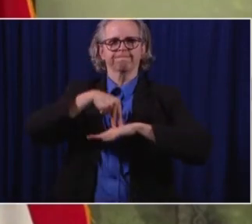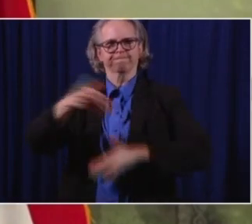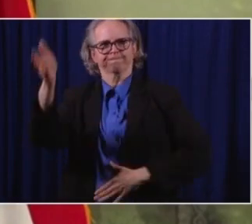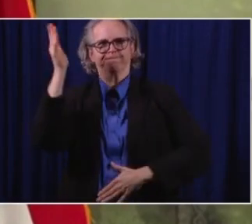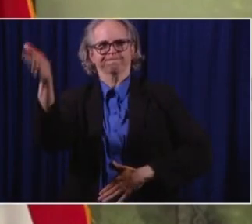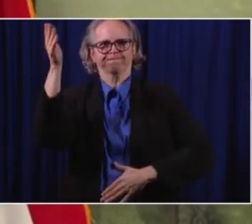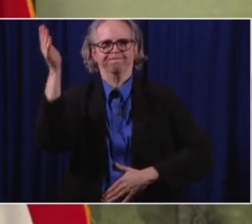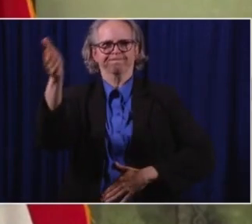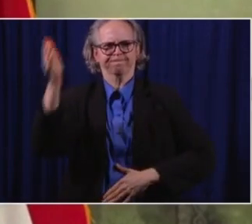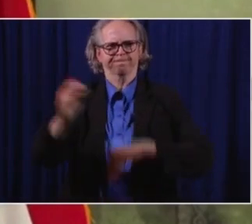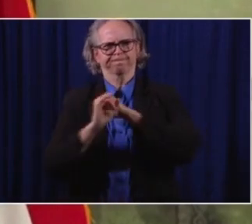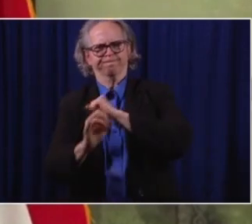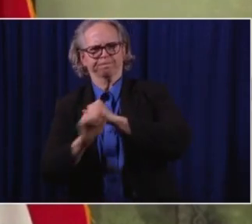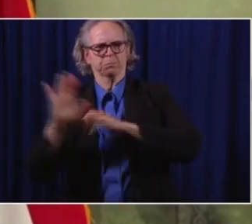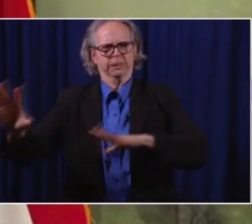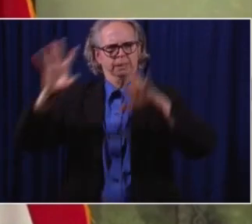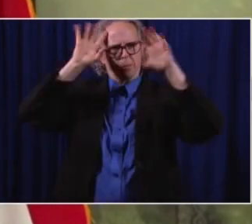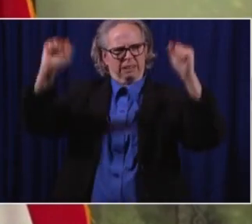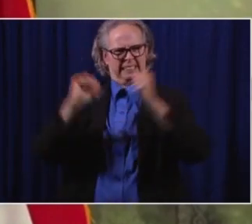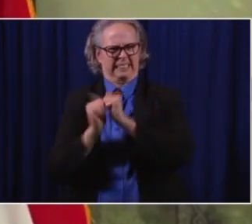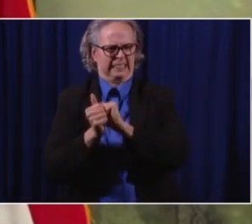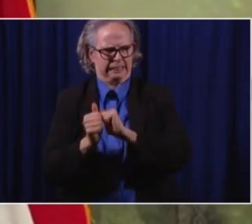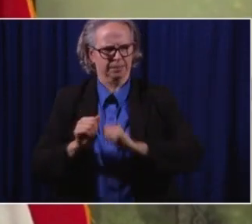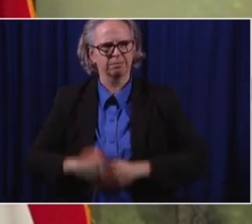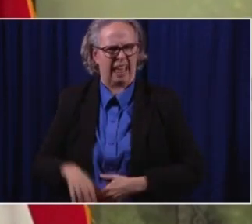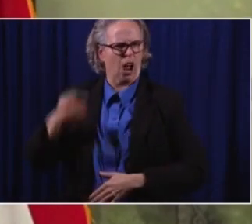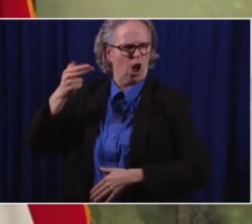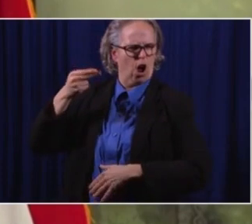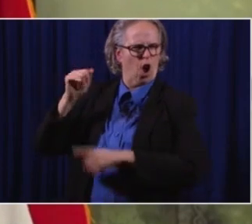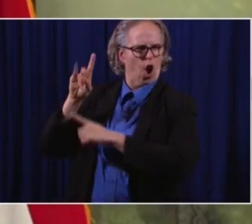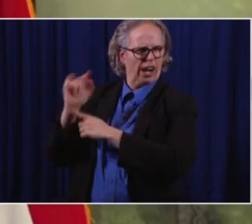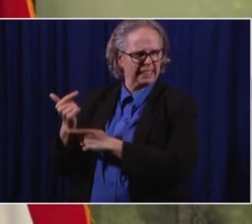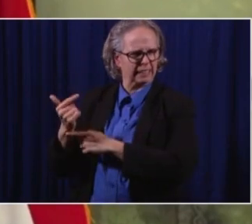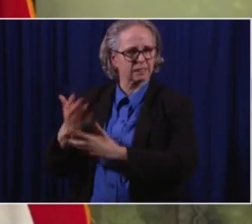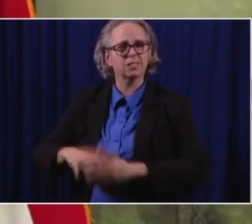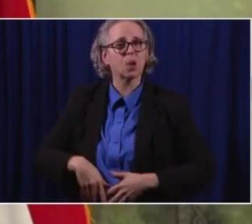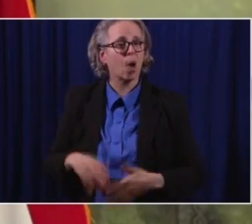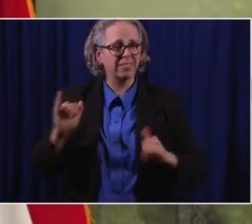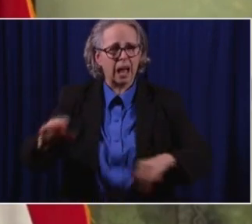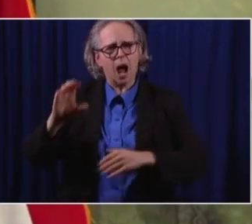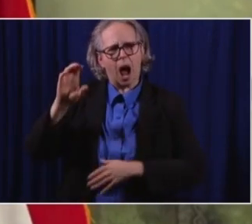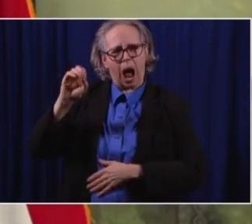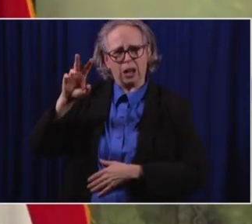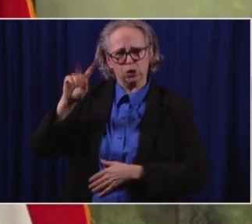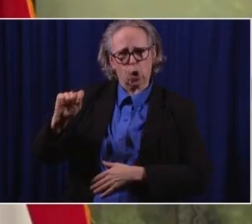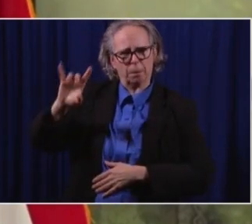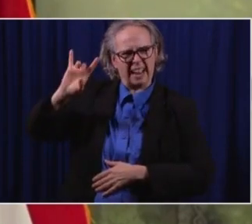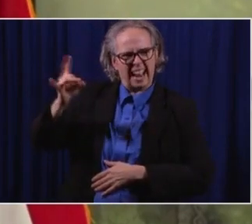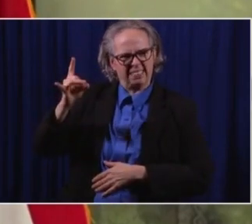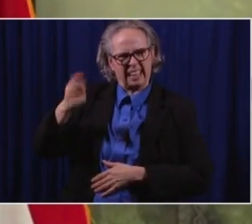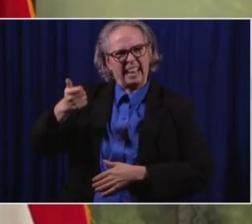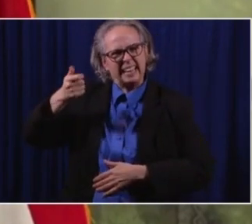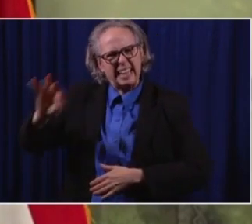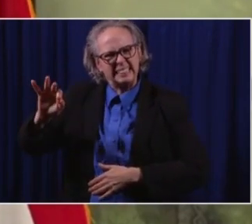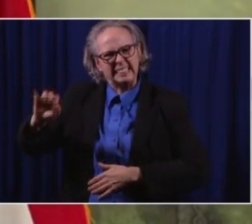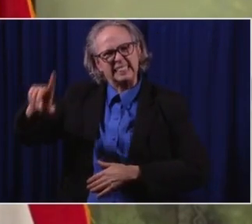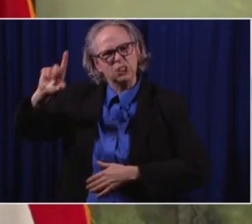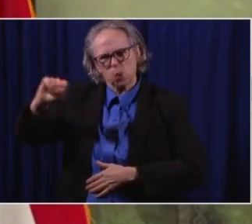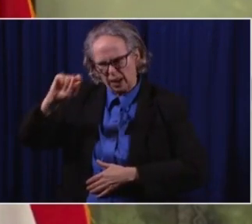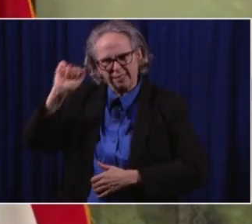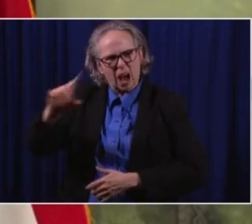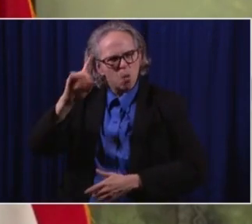give you an idea, 100 years ago, October 8th, 1920, On this date, Harding was not